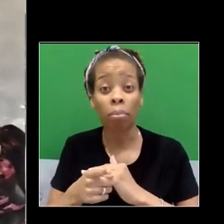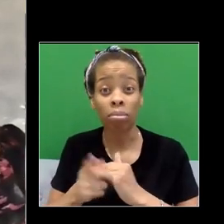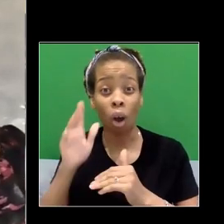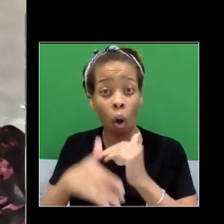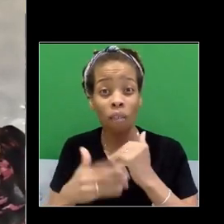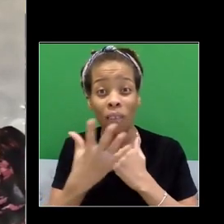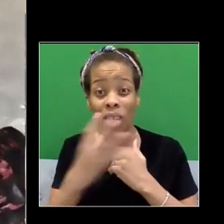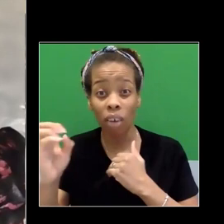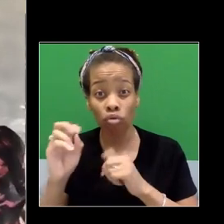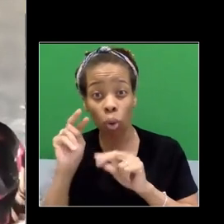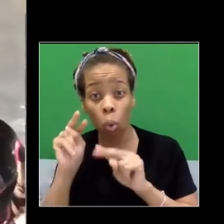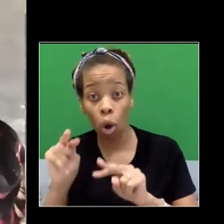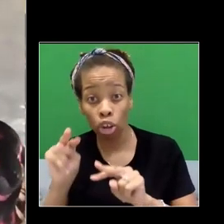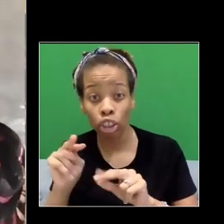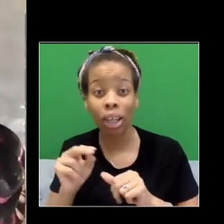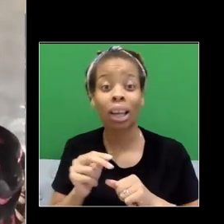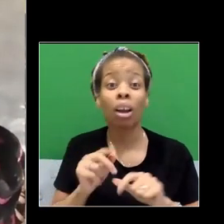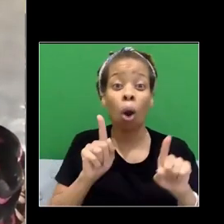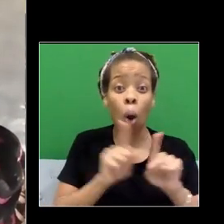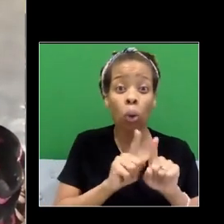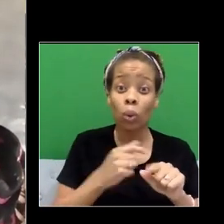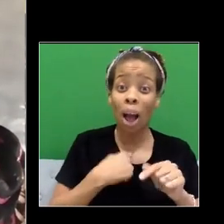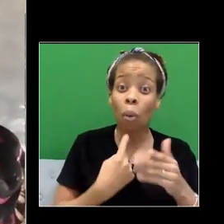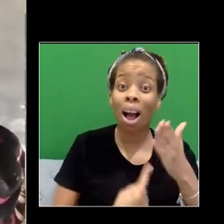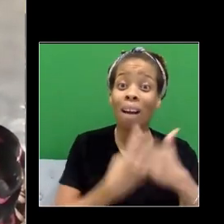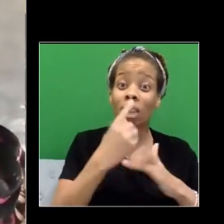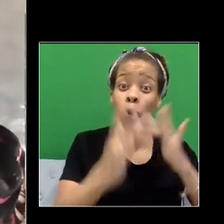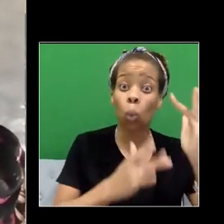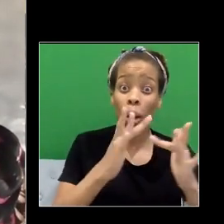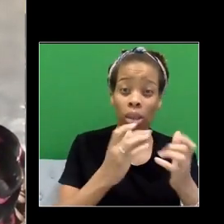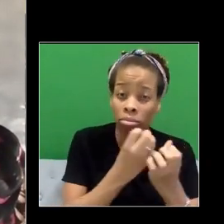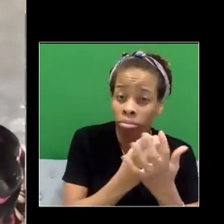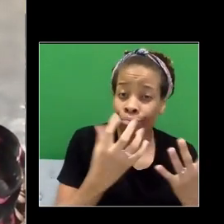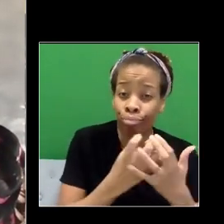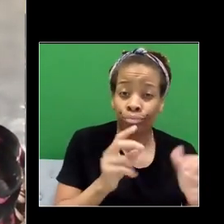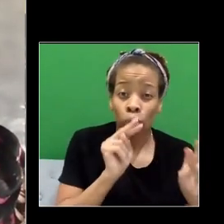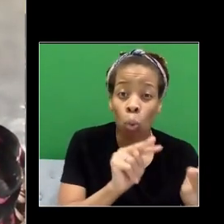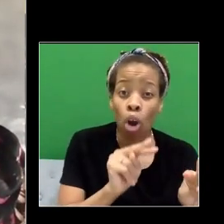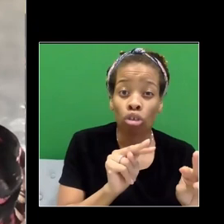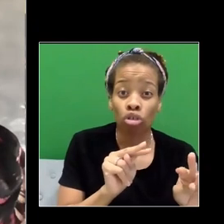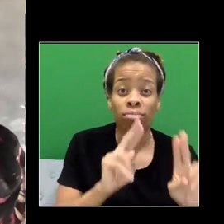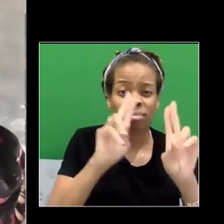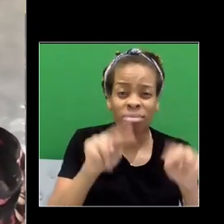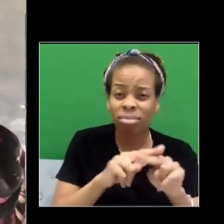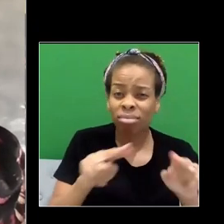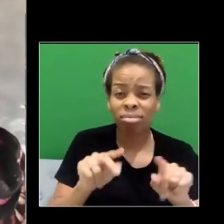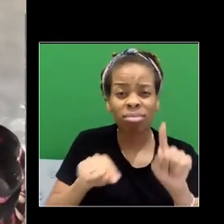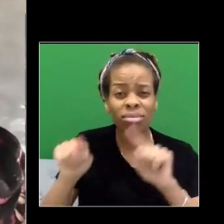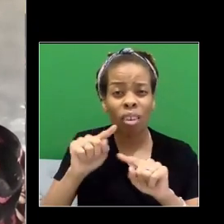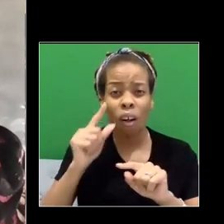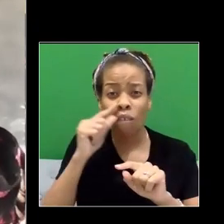events stream. And there are people from as far as France, Oman, South Africa,